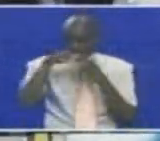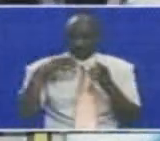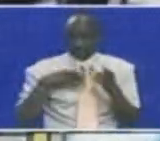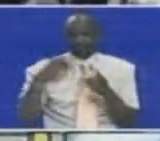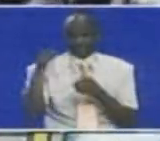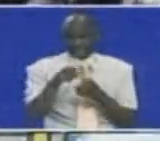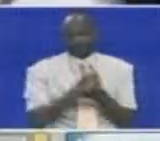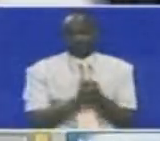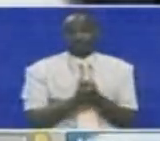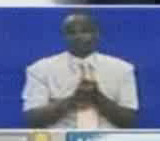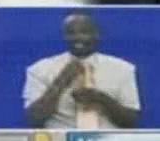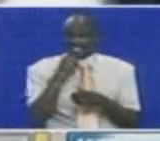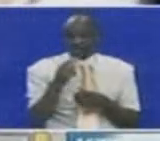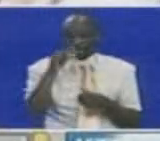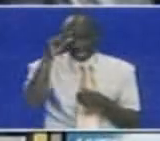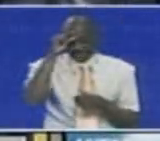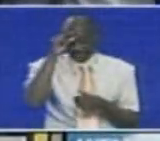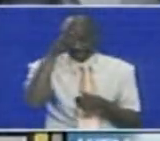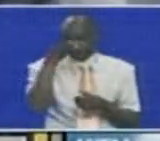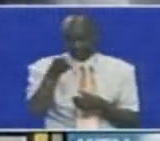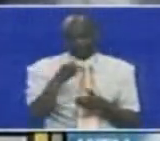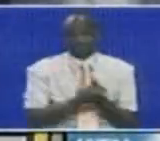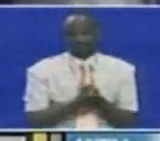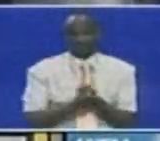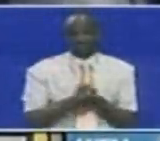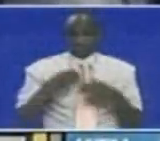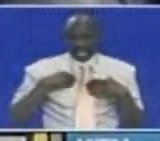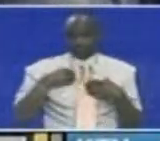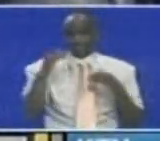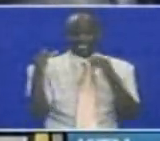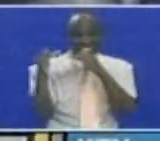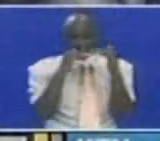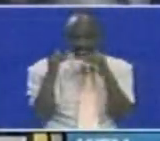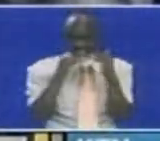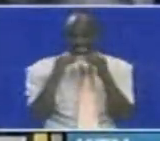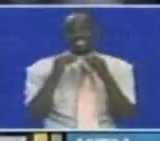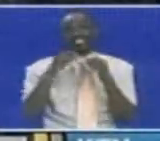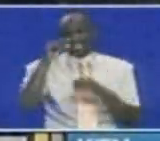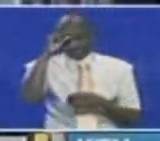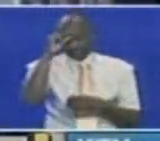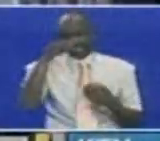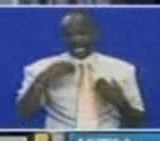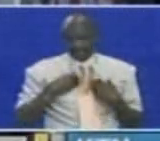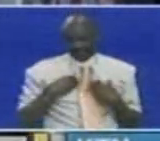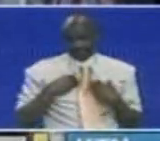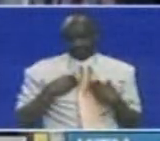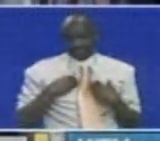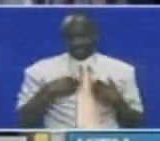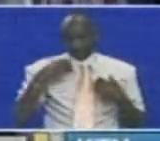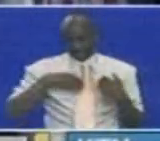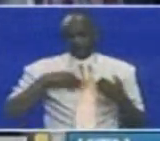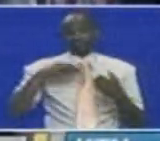can assure you the government mandate, this is an elected democratic government by the people of South Sudan. It is